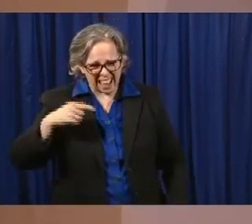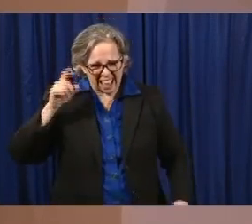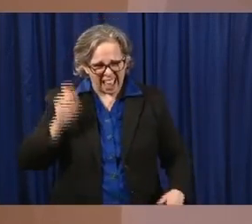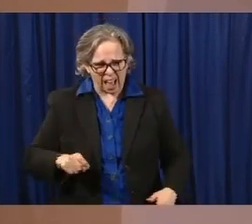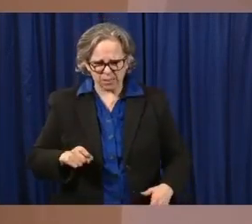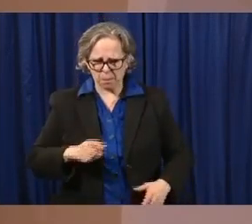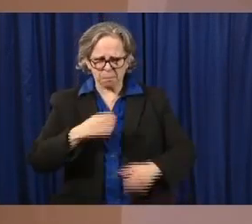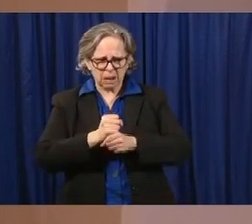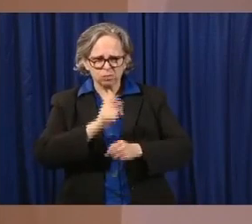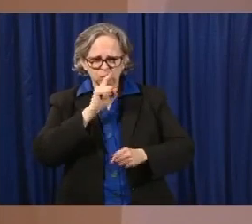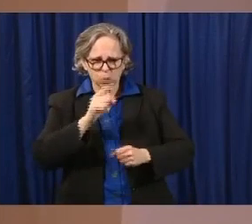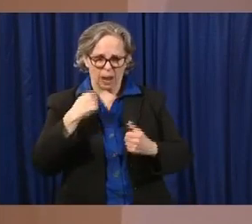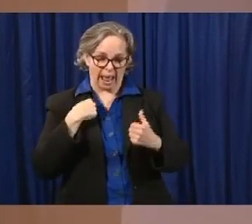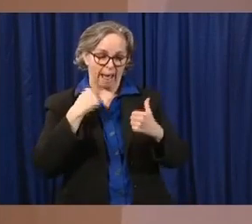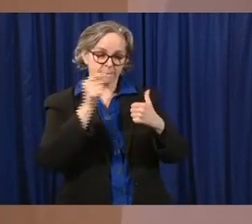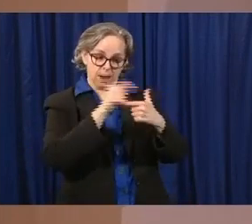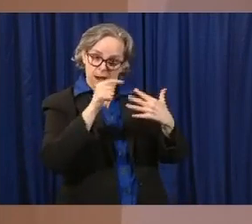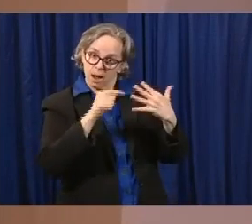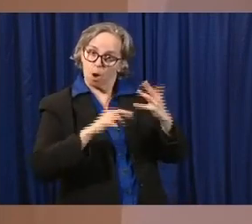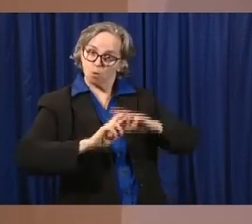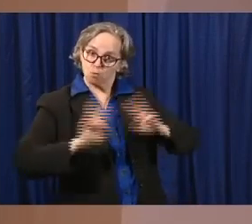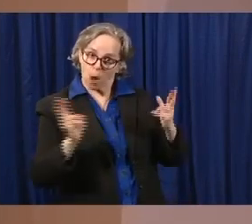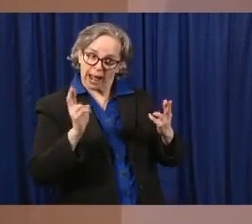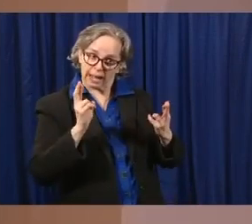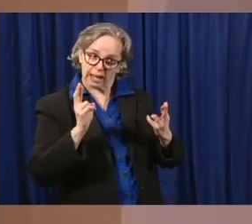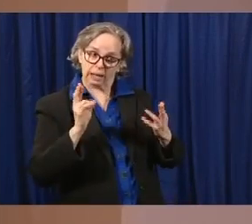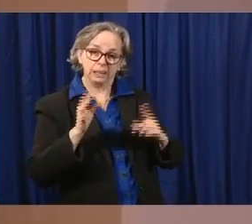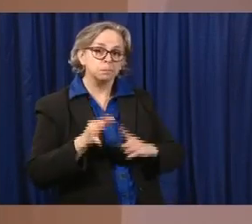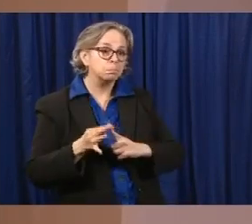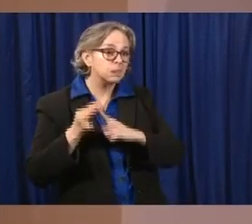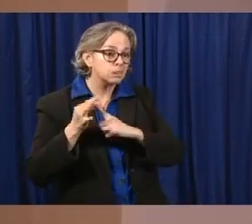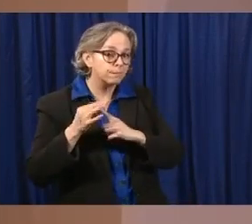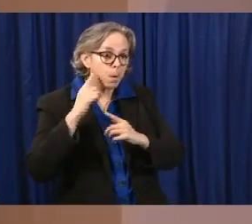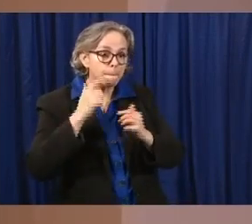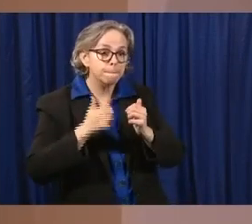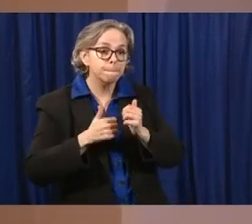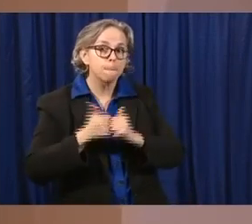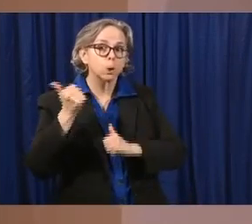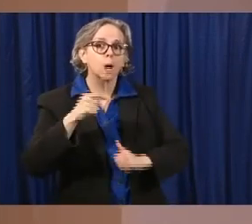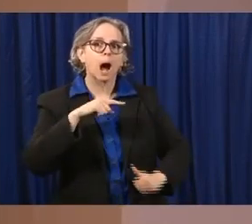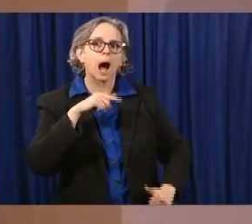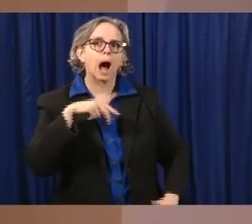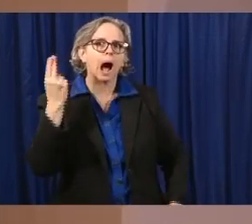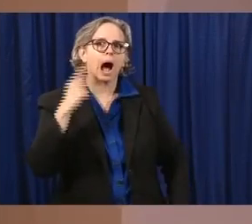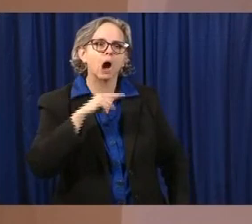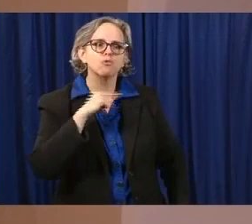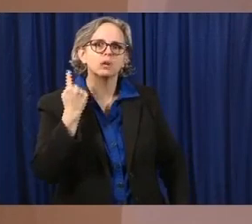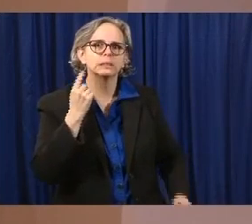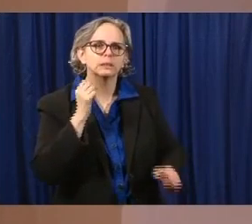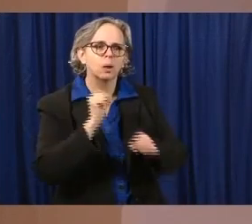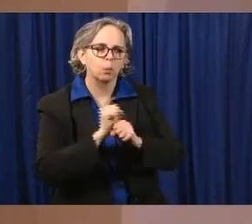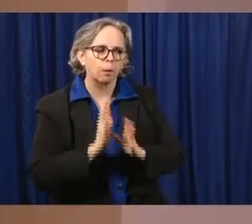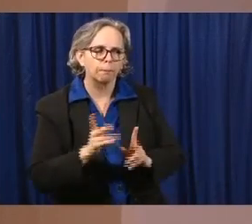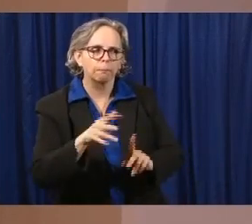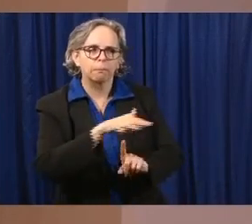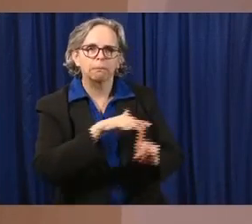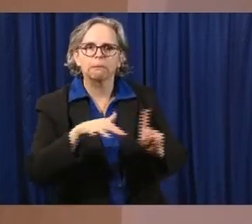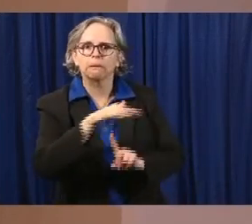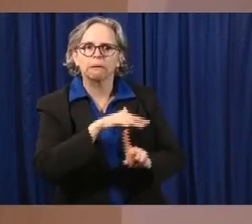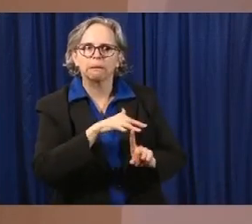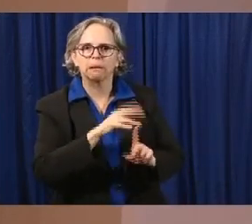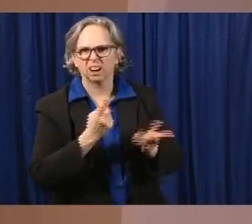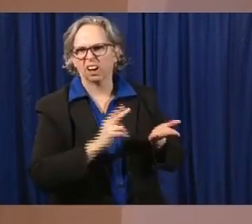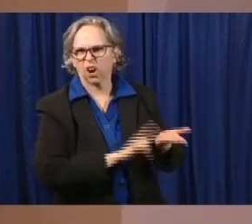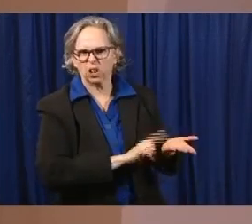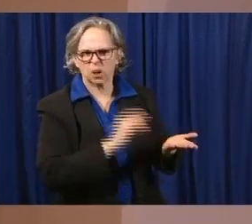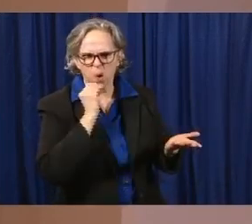available, particularly for the most vulnerable workplace settings, before you can begin to expand. That is a